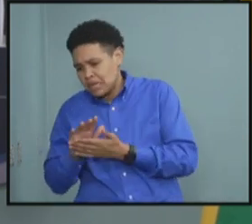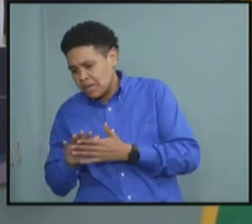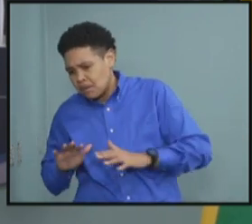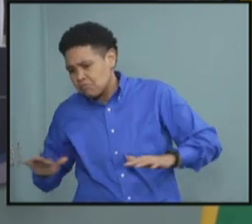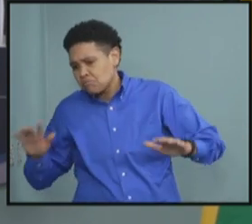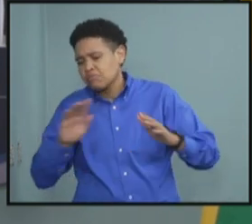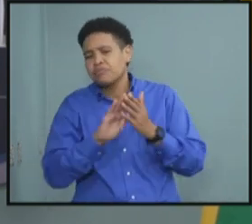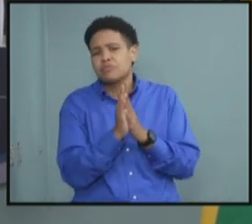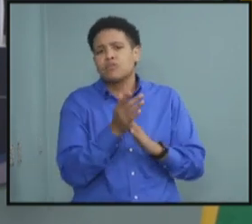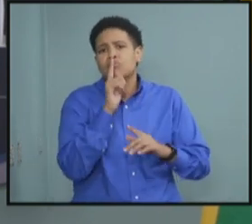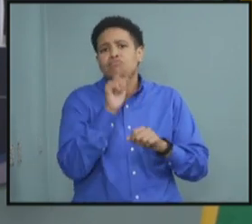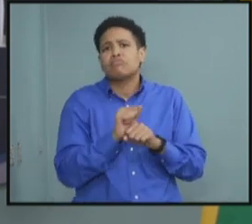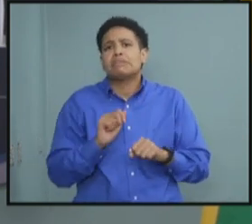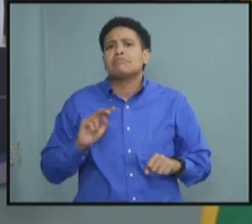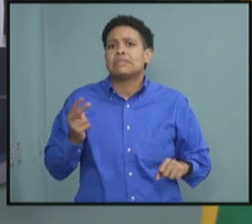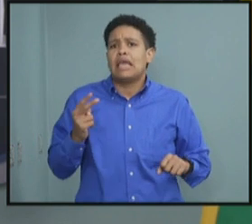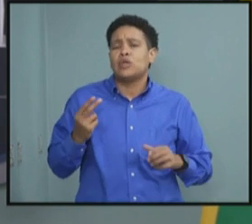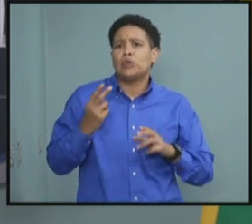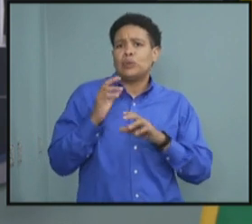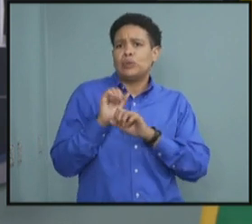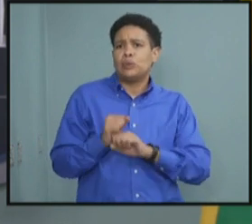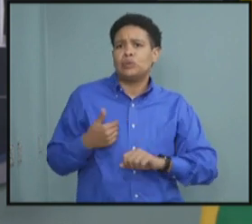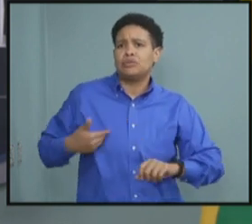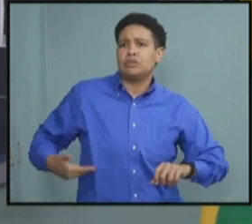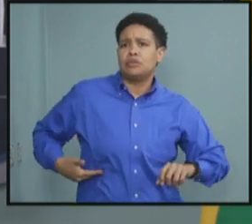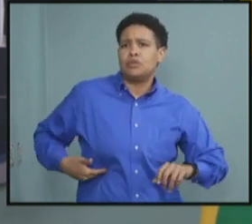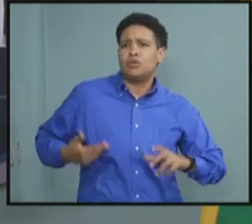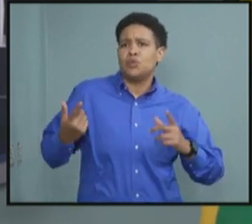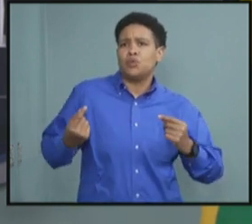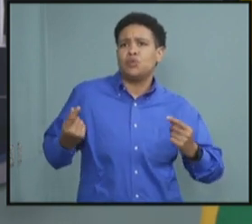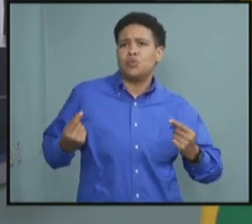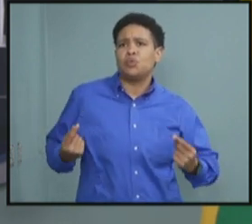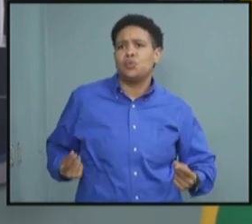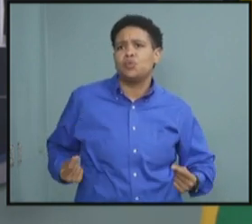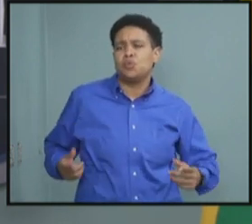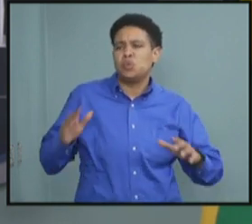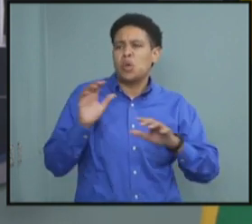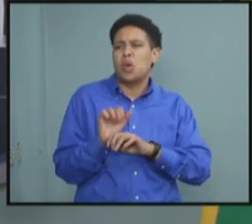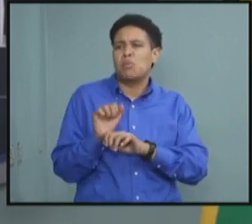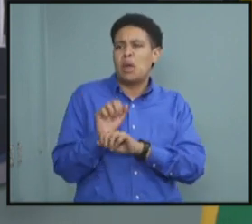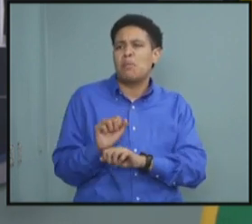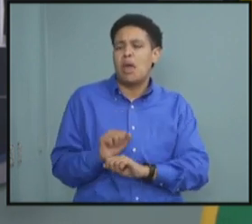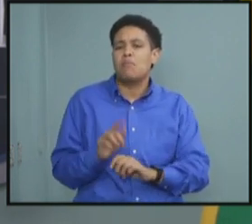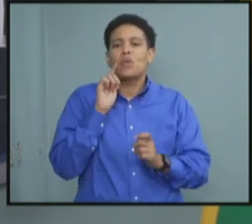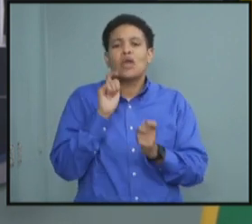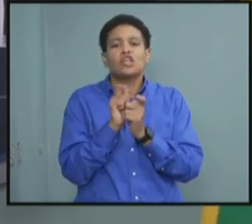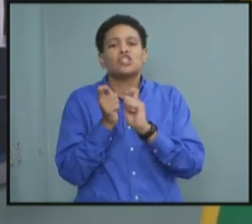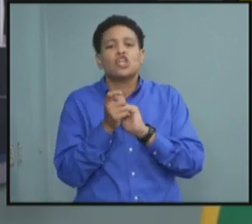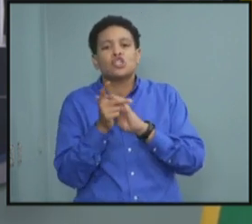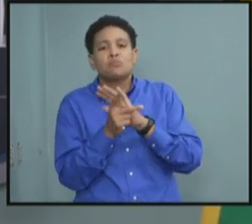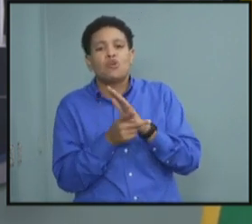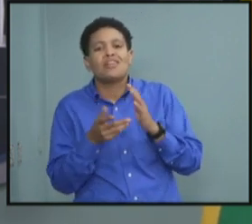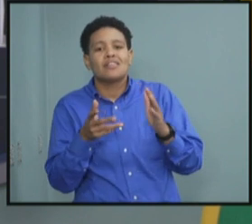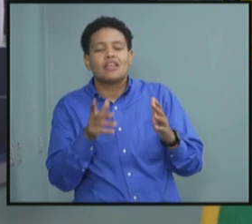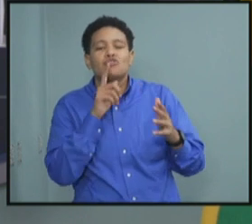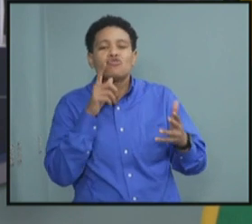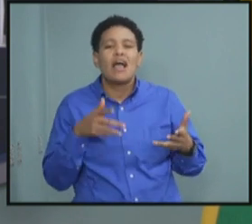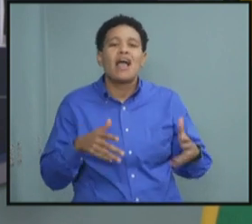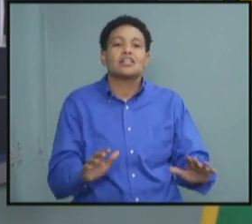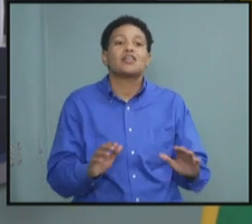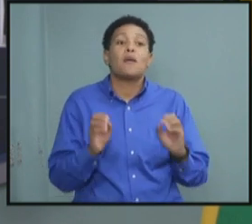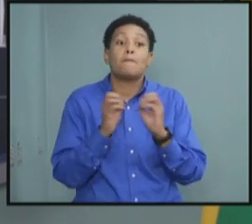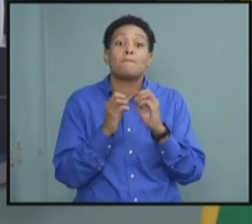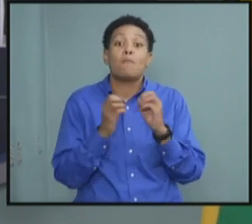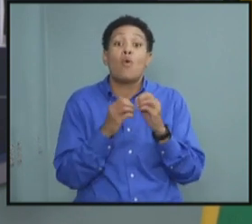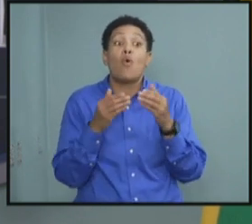things have become second nature to us, then we can change the protocols that exist to facilitate even